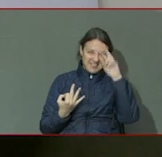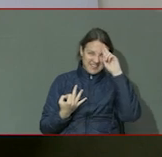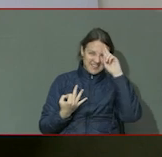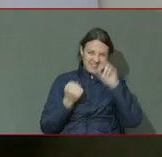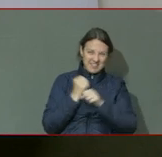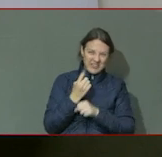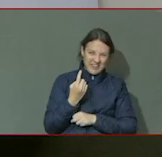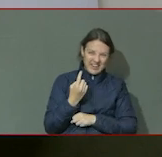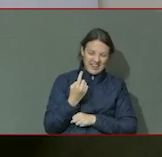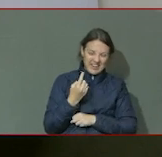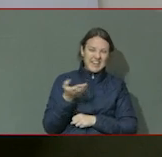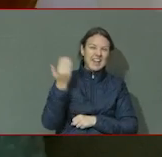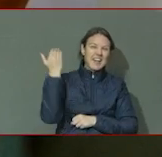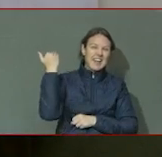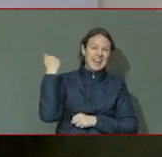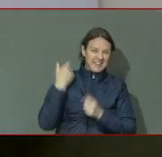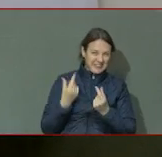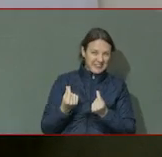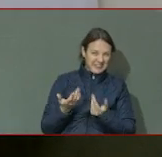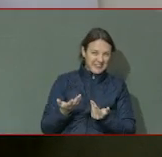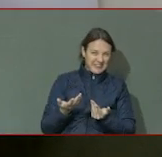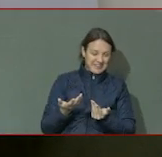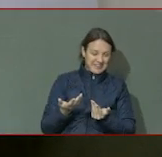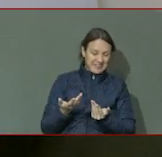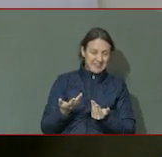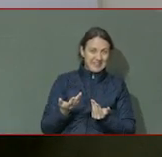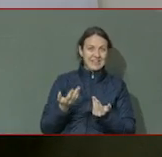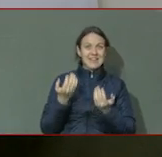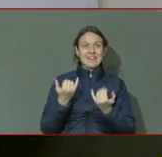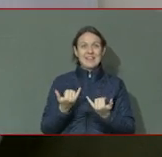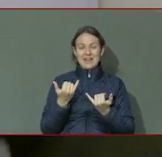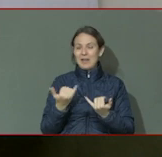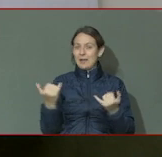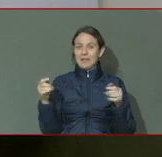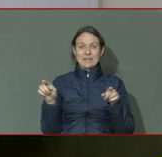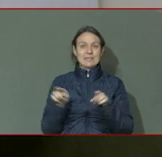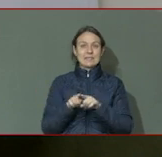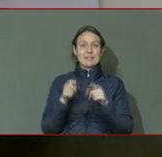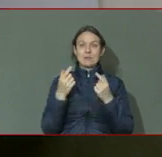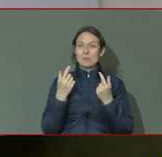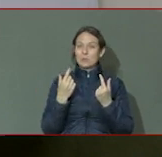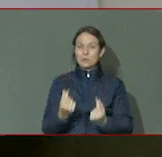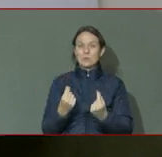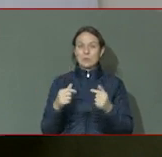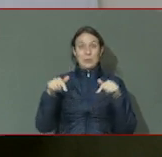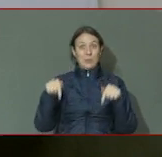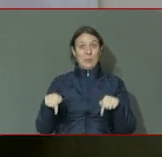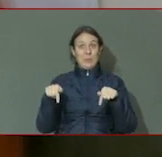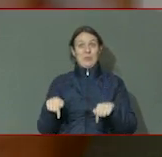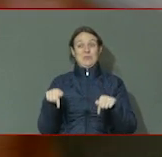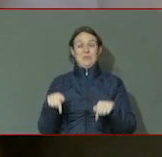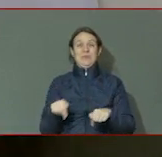that? Many moons ago, you did that. The circle is now completed. I'm doing it again.